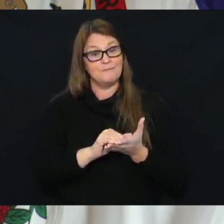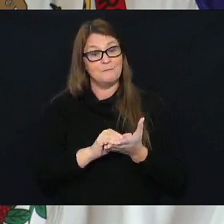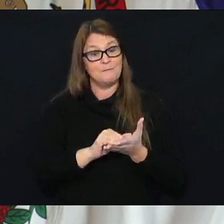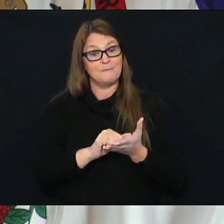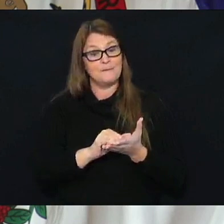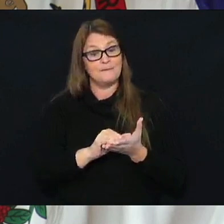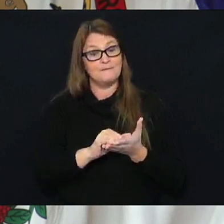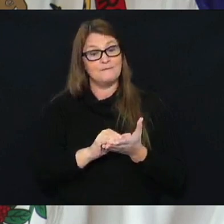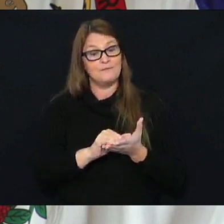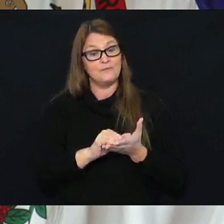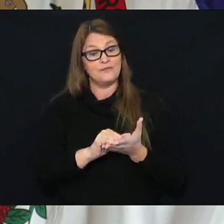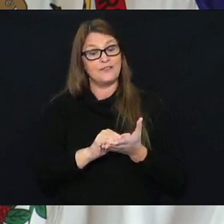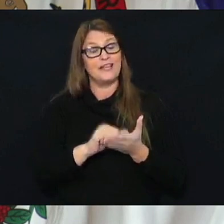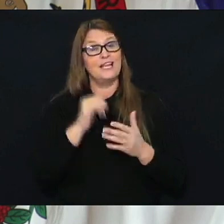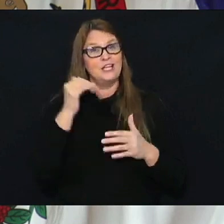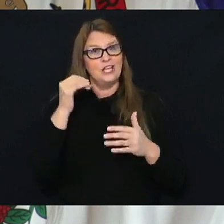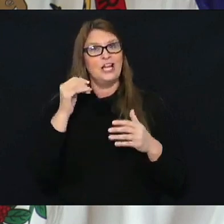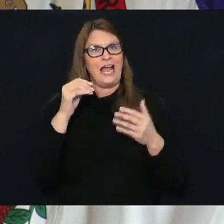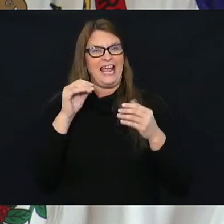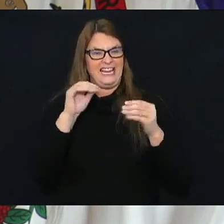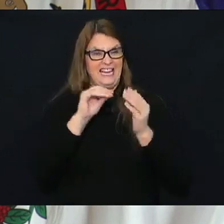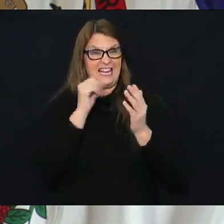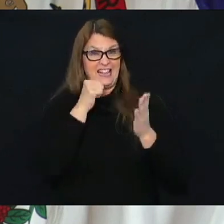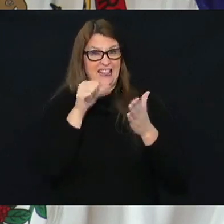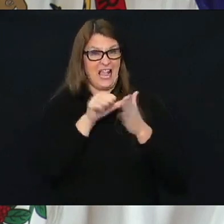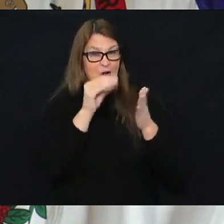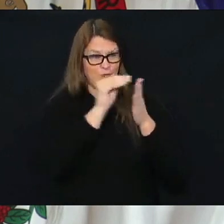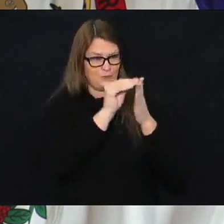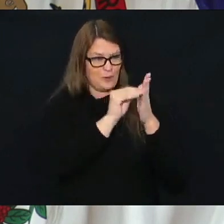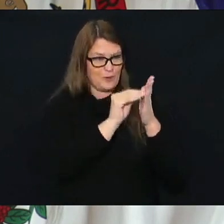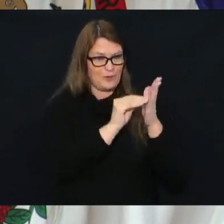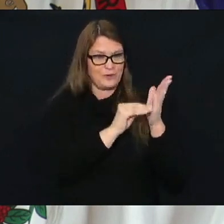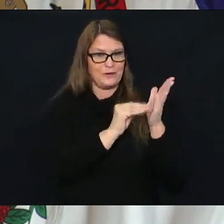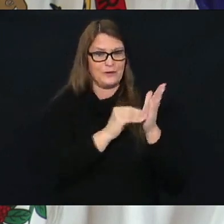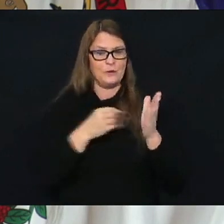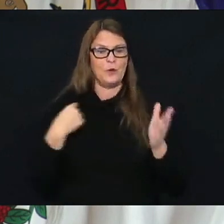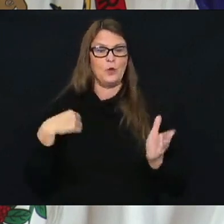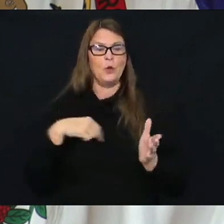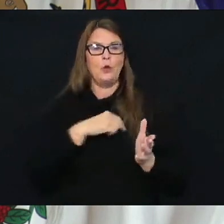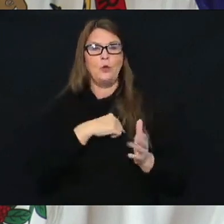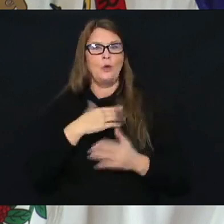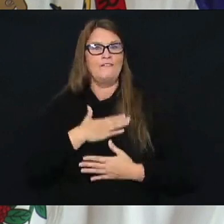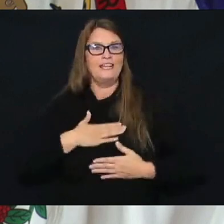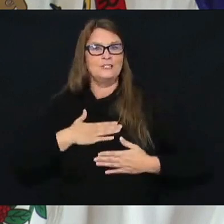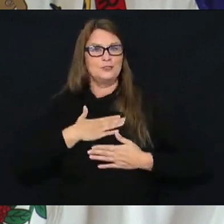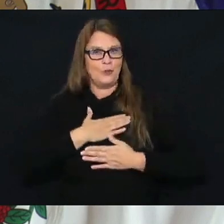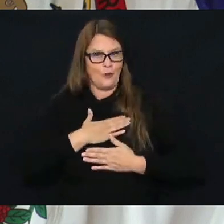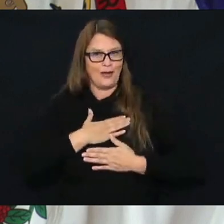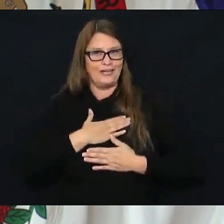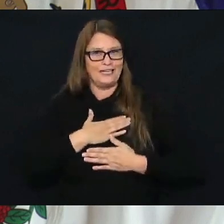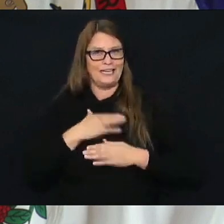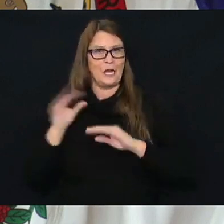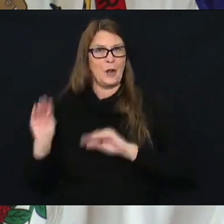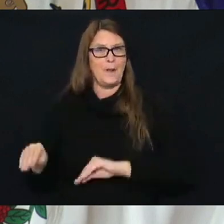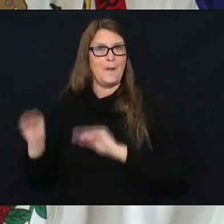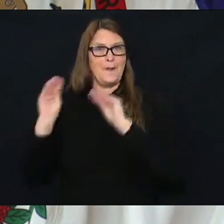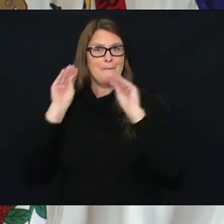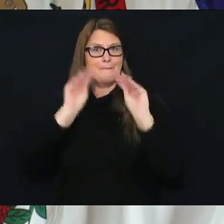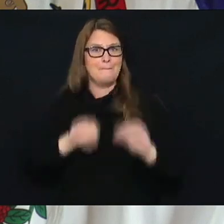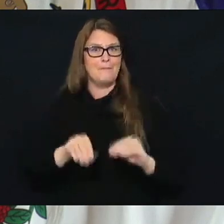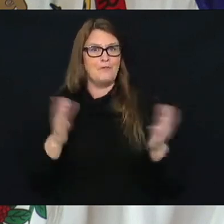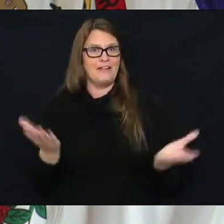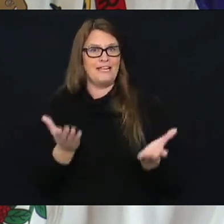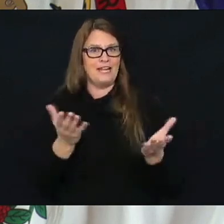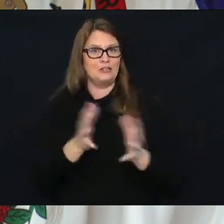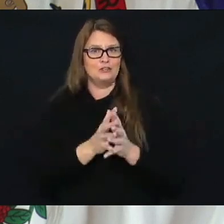she said, and she goes on to say that we have enjoyed moving here so